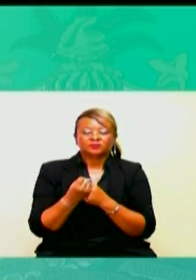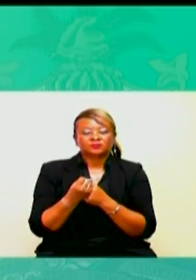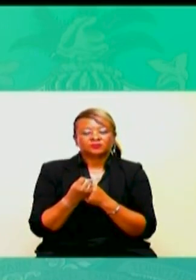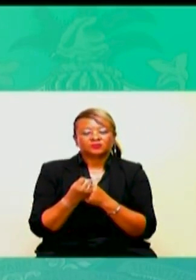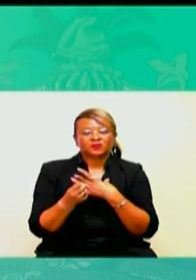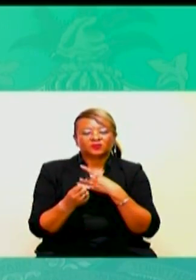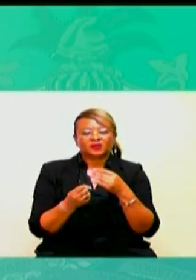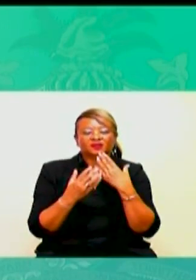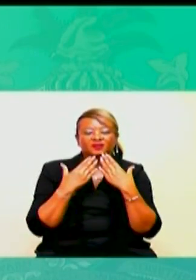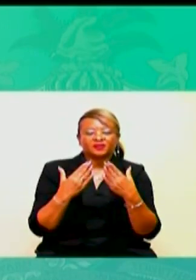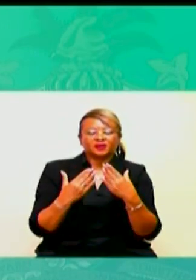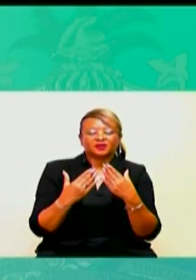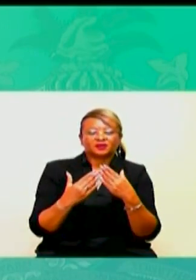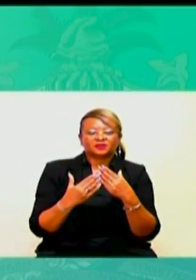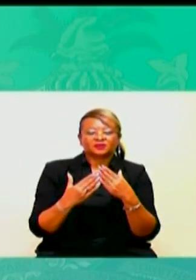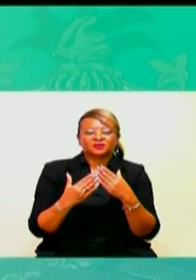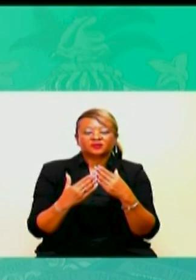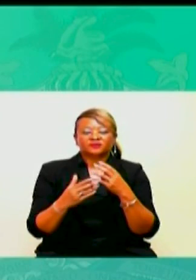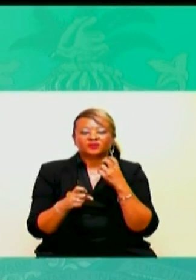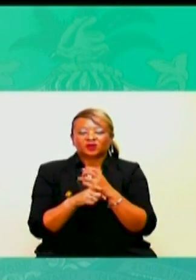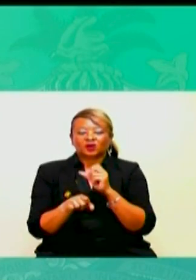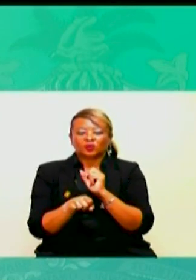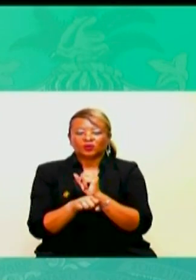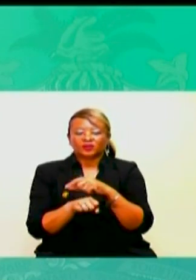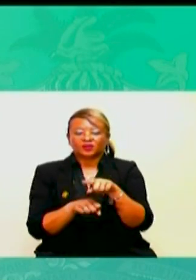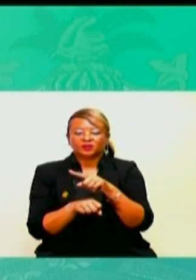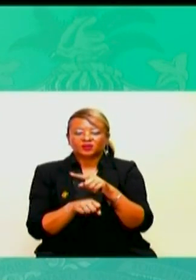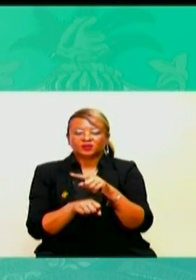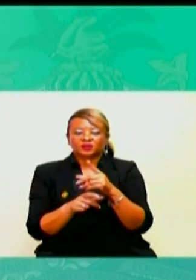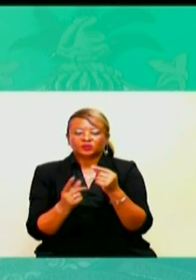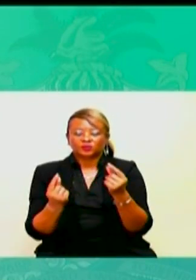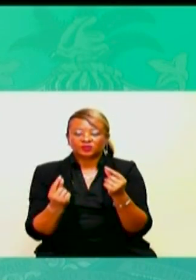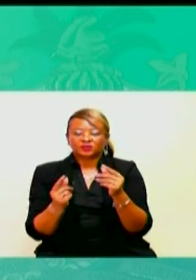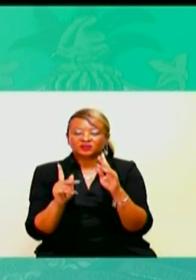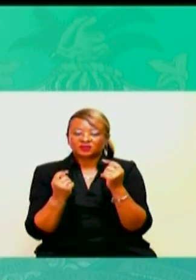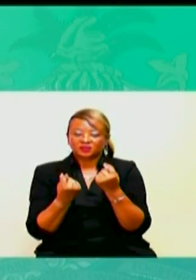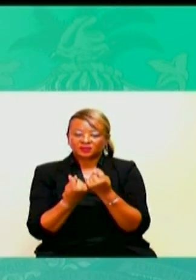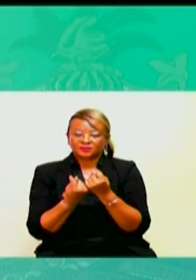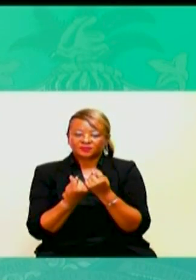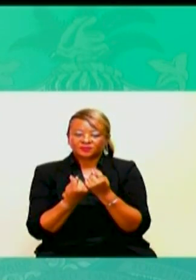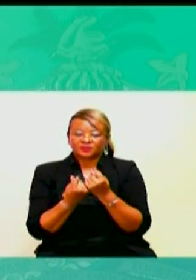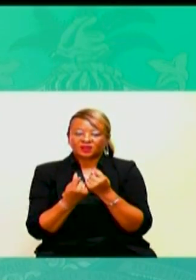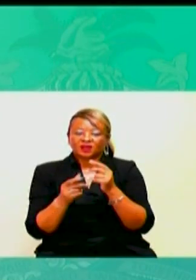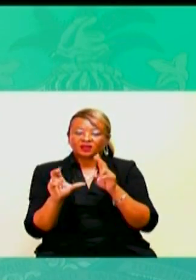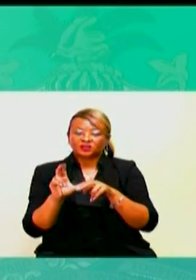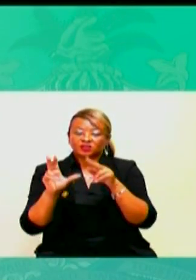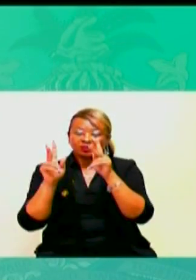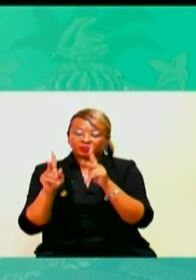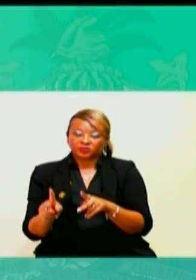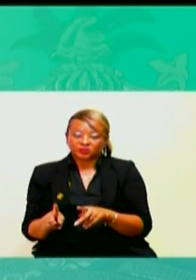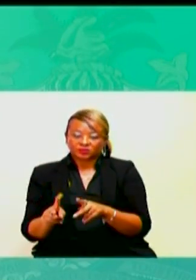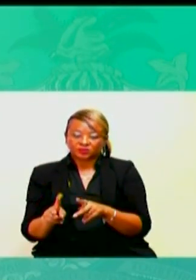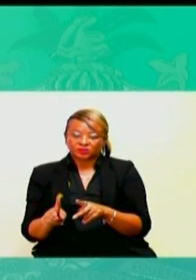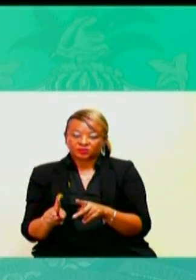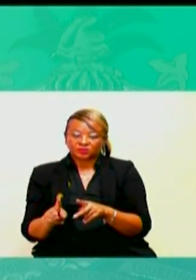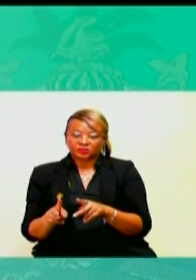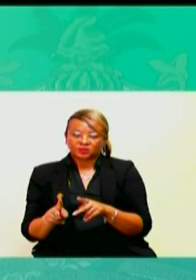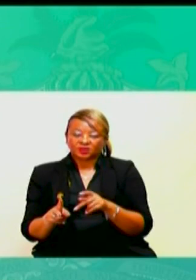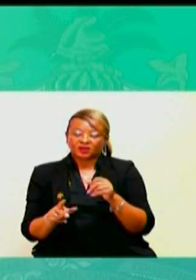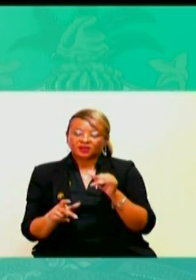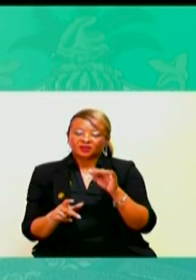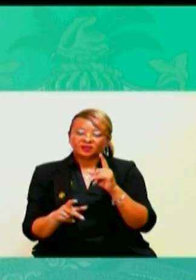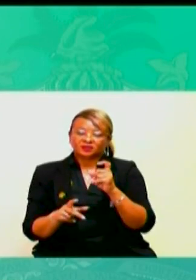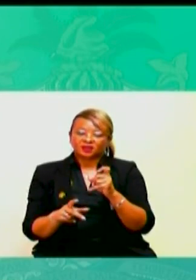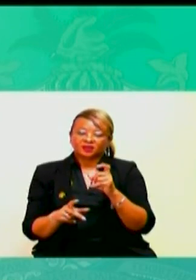I would like to thank Team Cornish for the hard work that they are doing. I also wish to thank the chairman and the executive team of